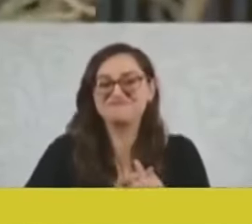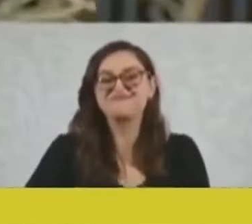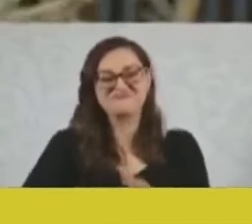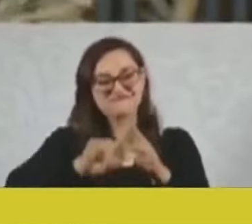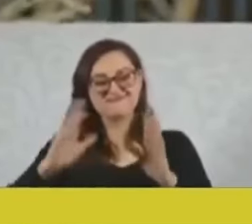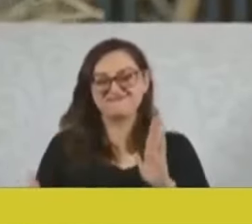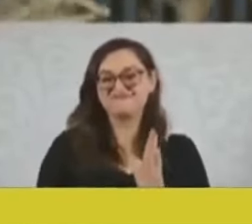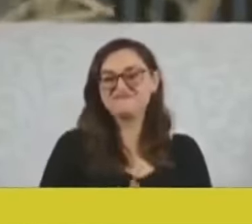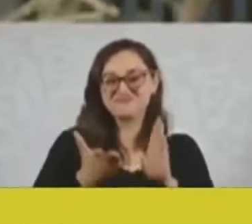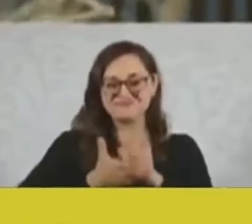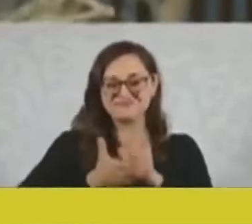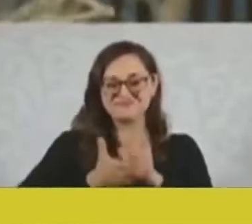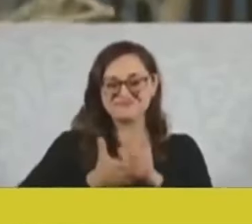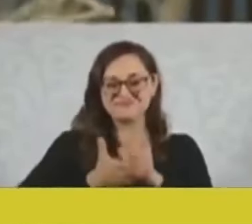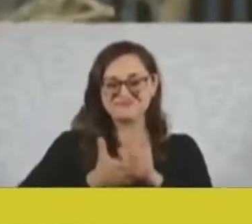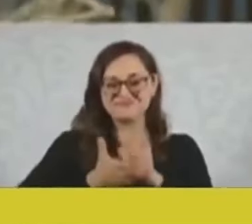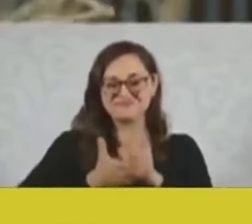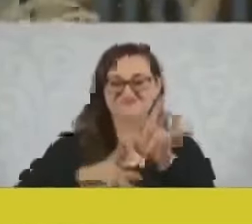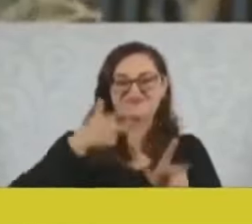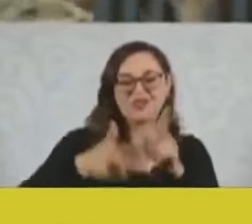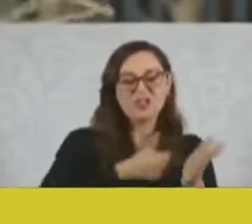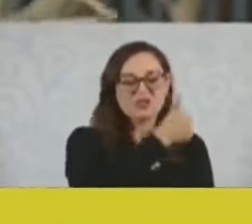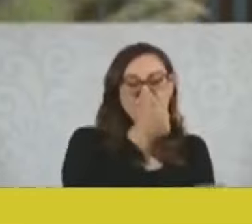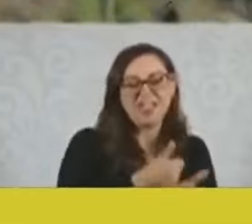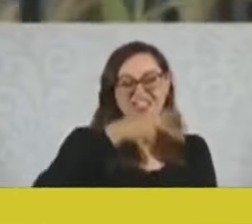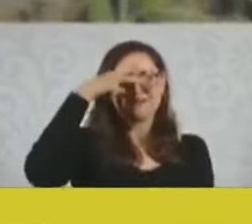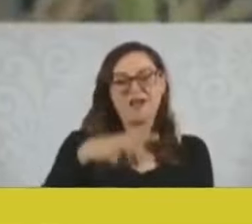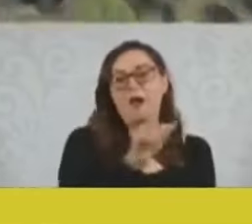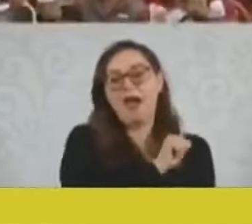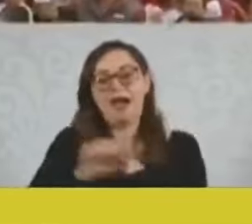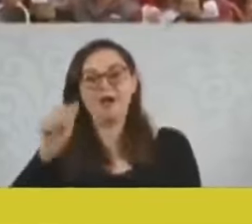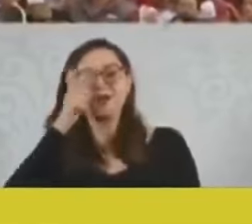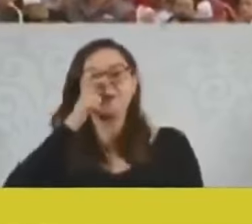we will start there the